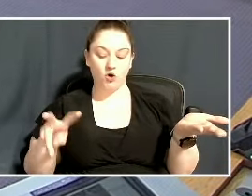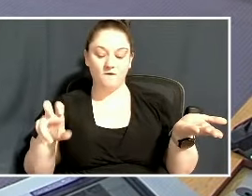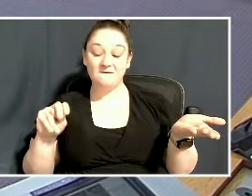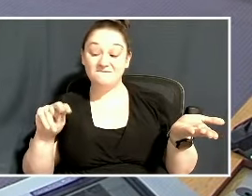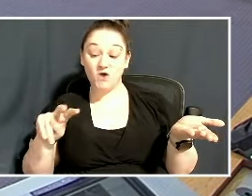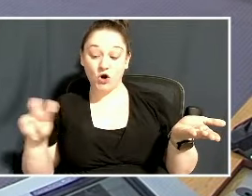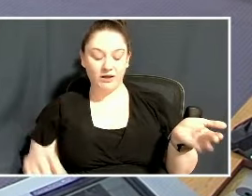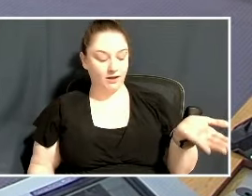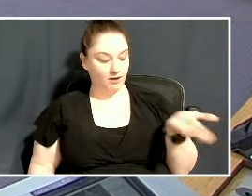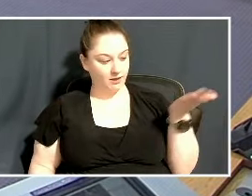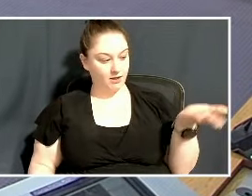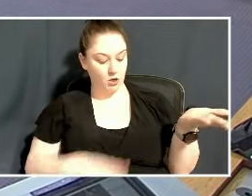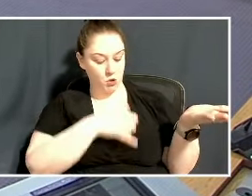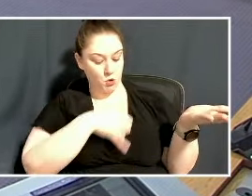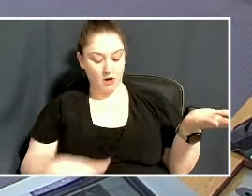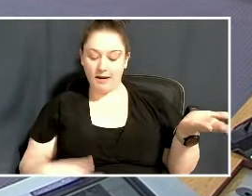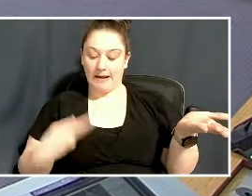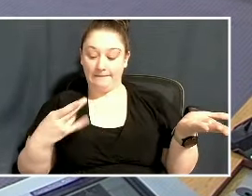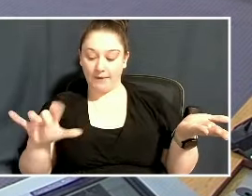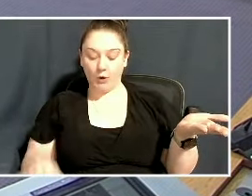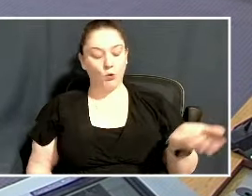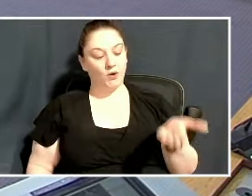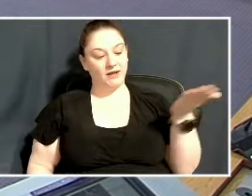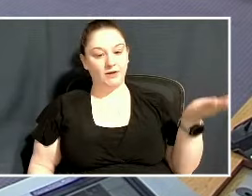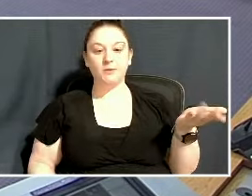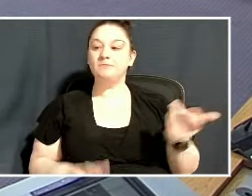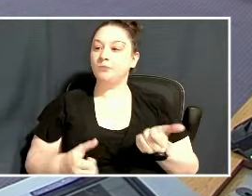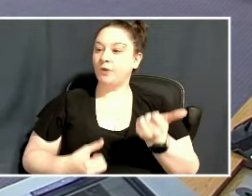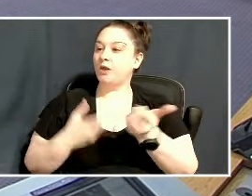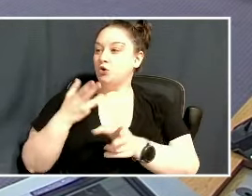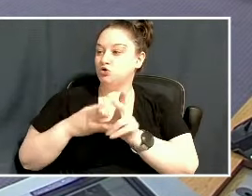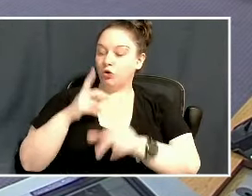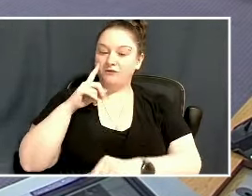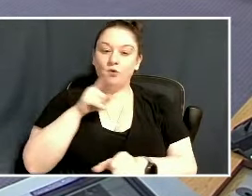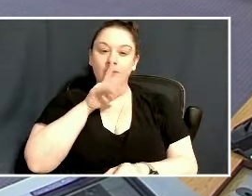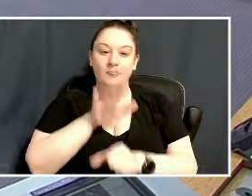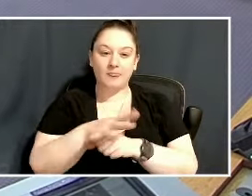Hoy. Here. If you'll join me in the Pledge of Allegiance.